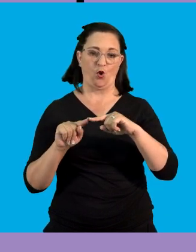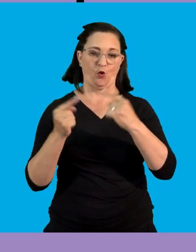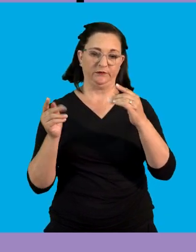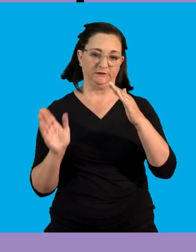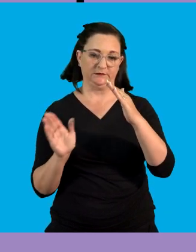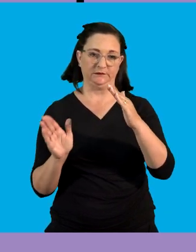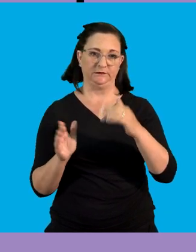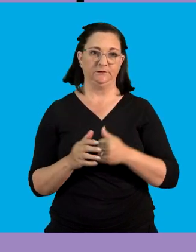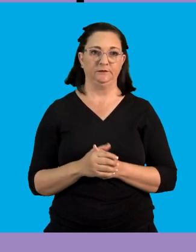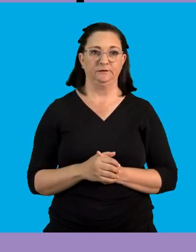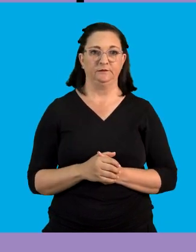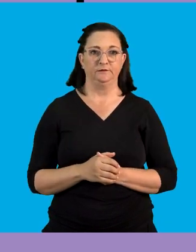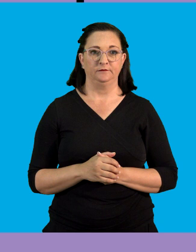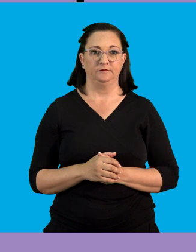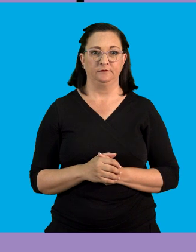sides